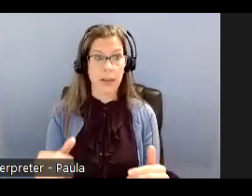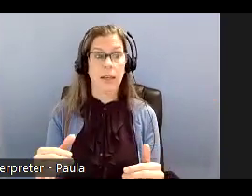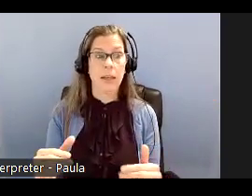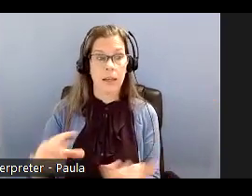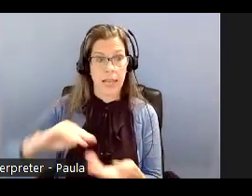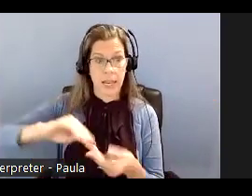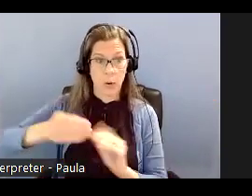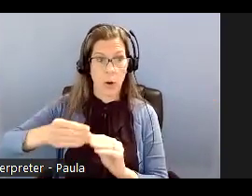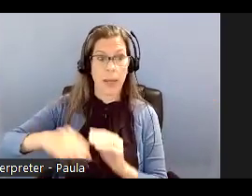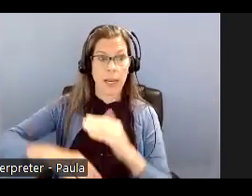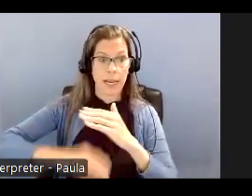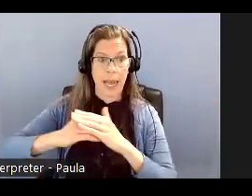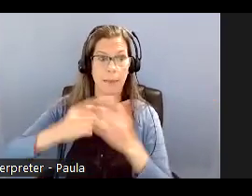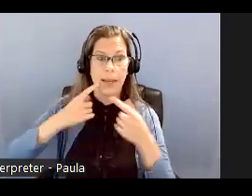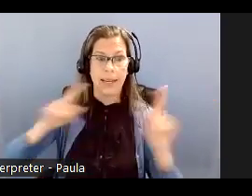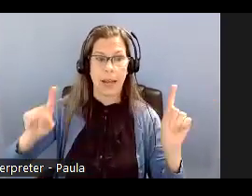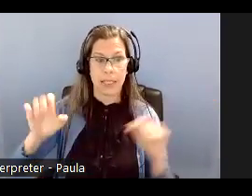announcement link.